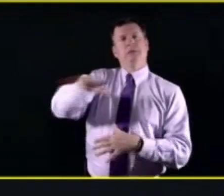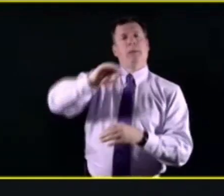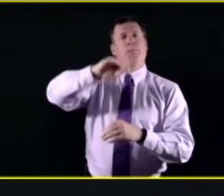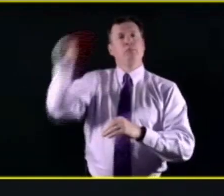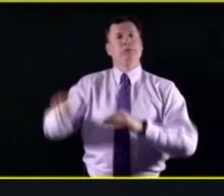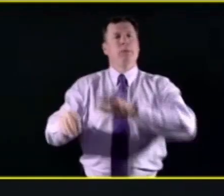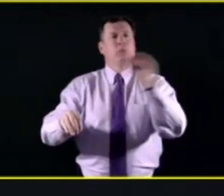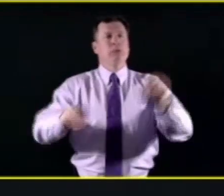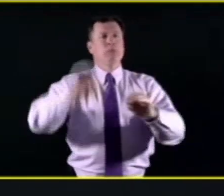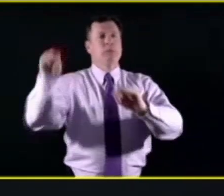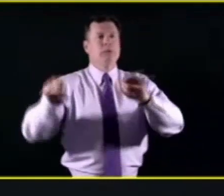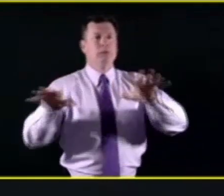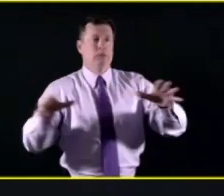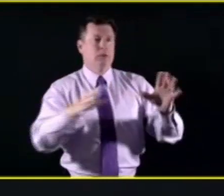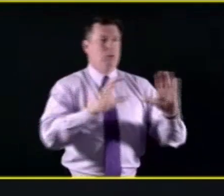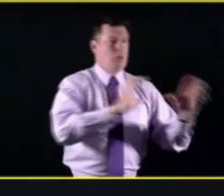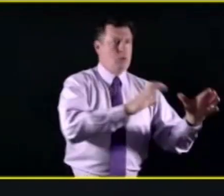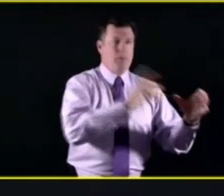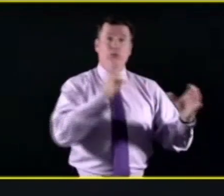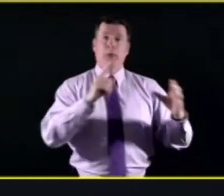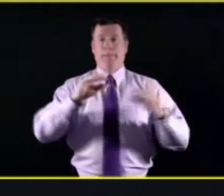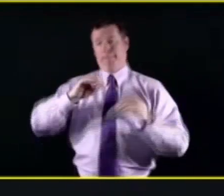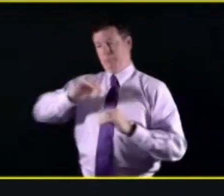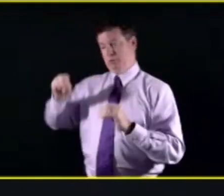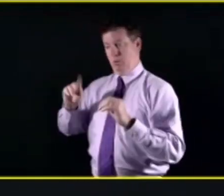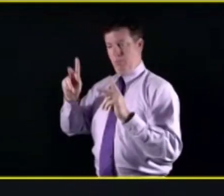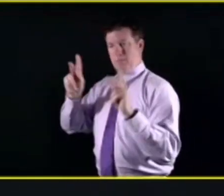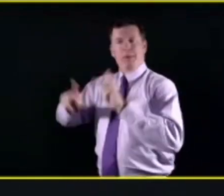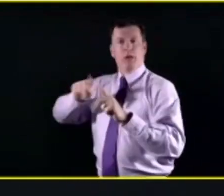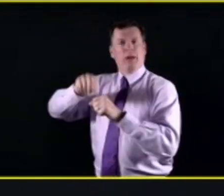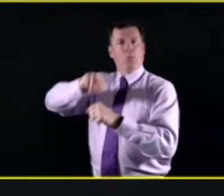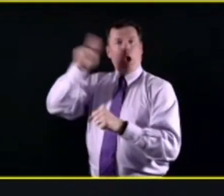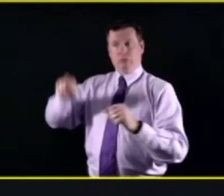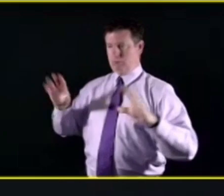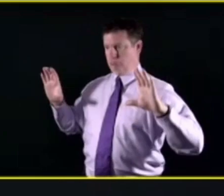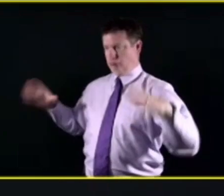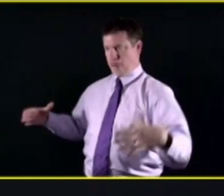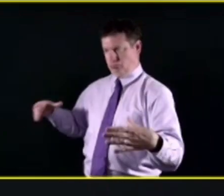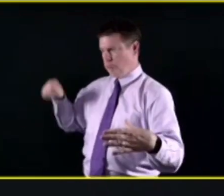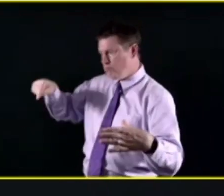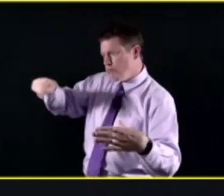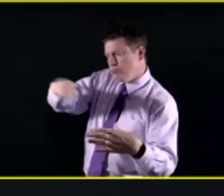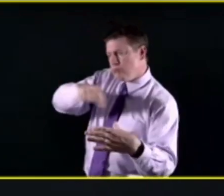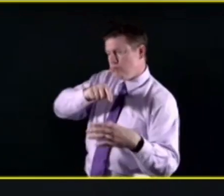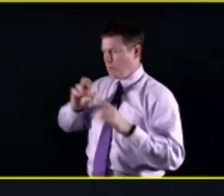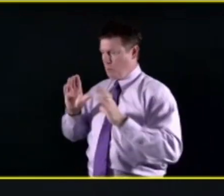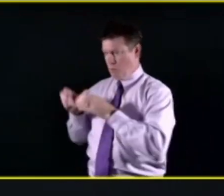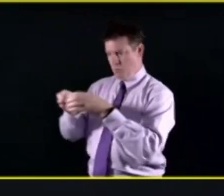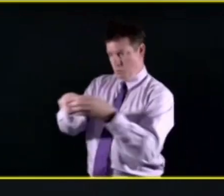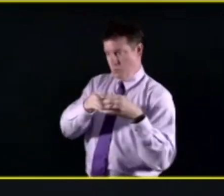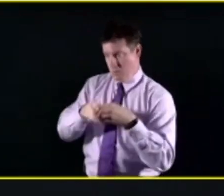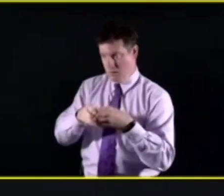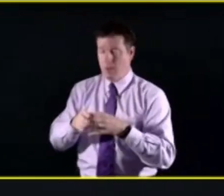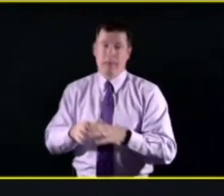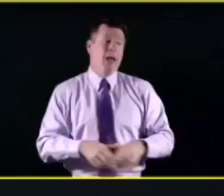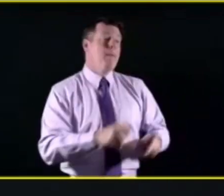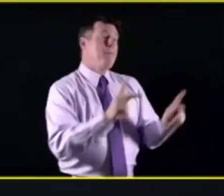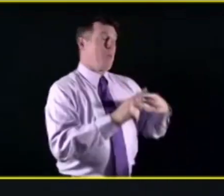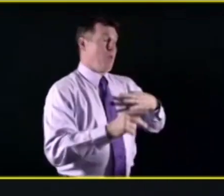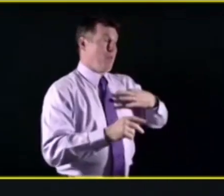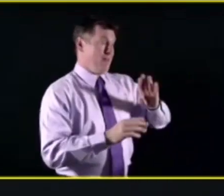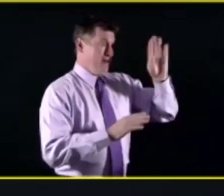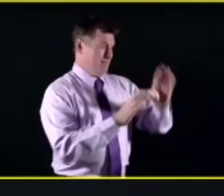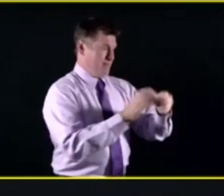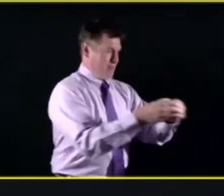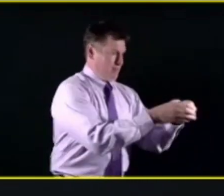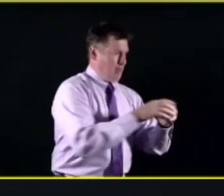perhaps Dr. Mendoza. We have some resources here at the university that interacts with difficult to